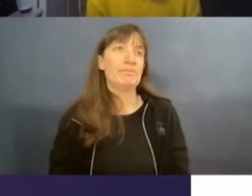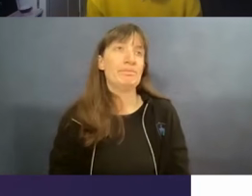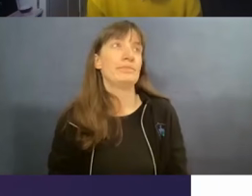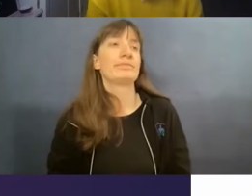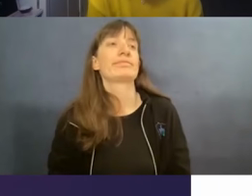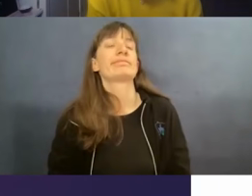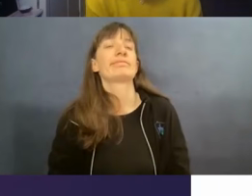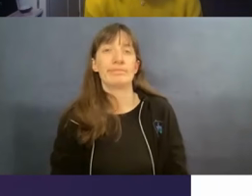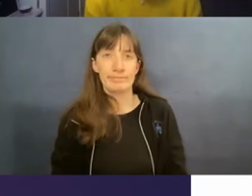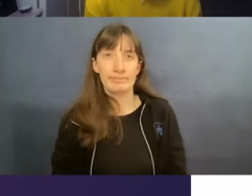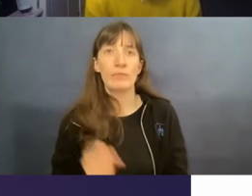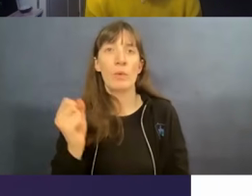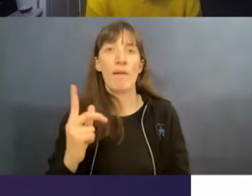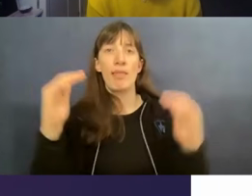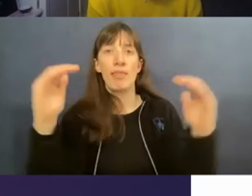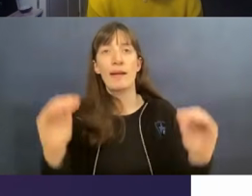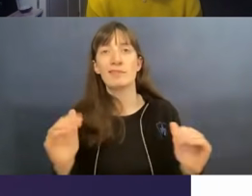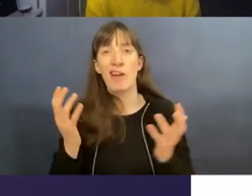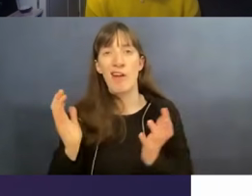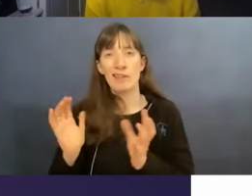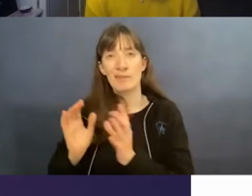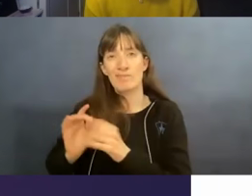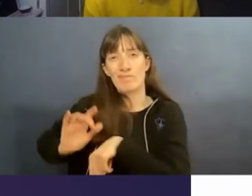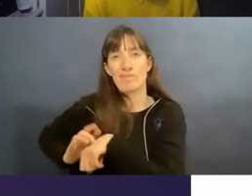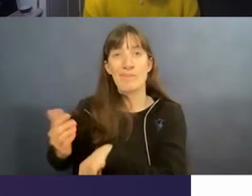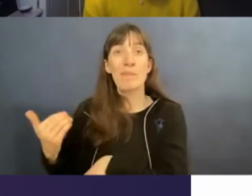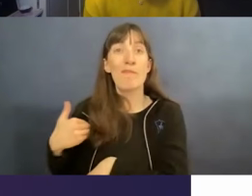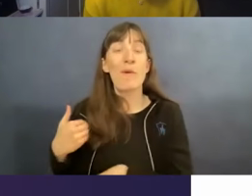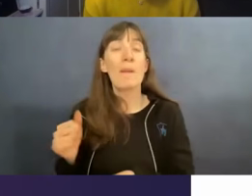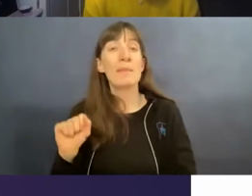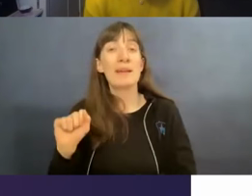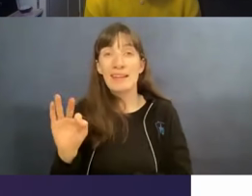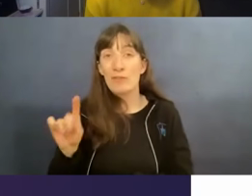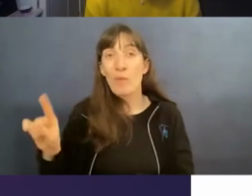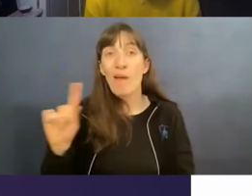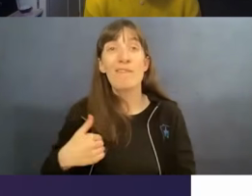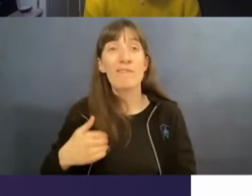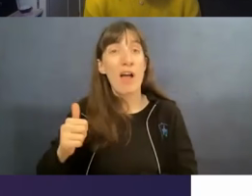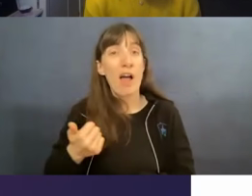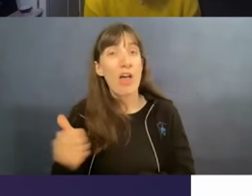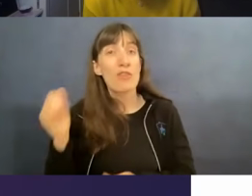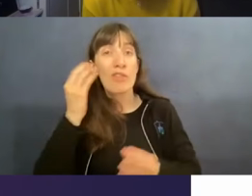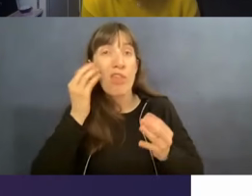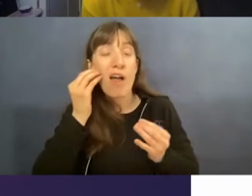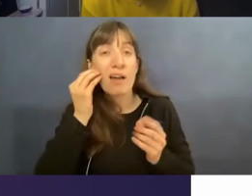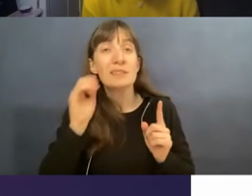and then I already alluded and talked about this a lot too, but if you have any other thoughts about how you think, or